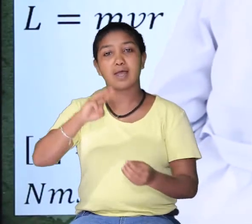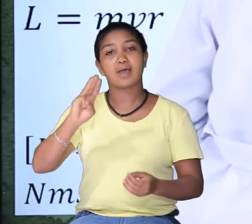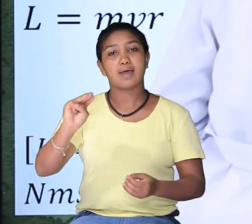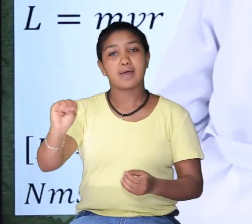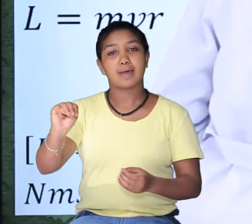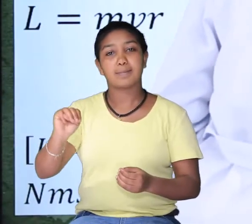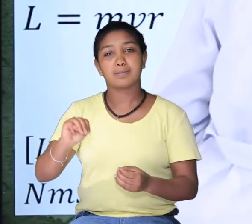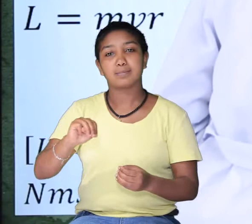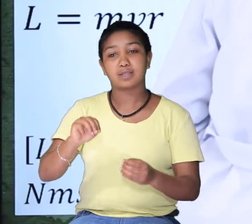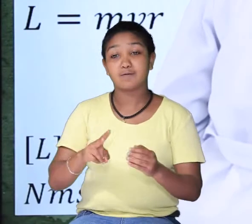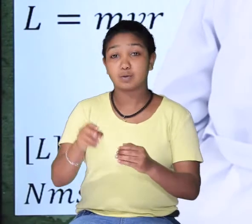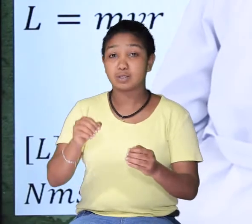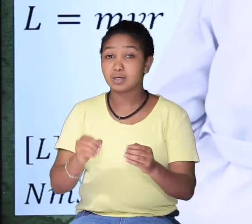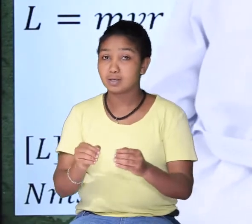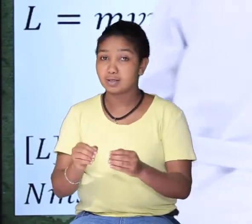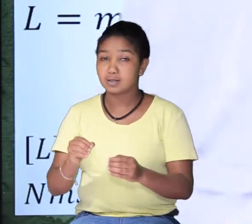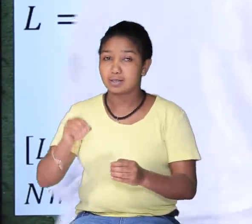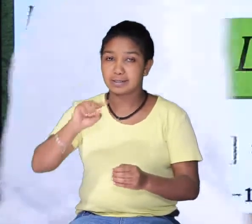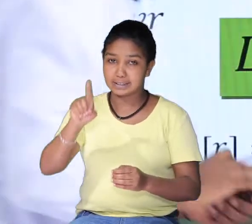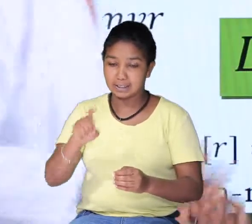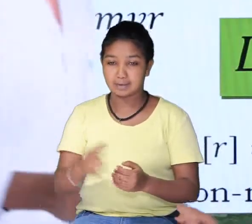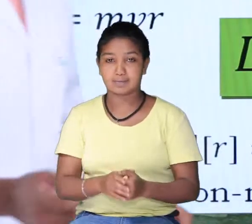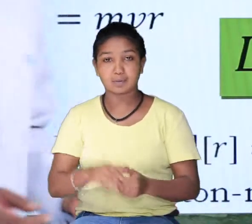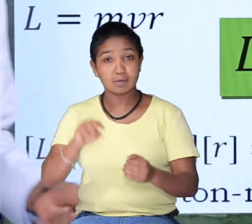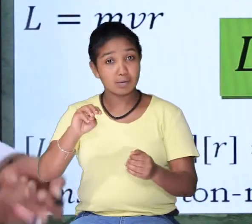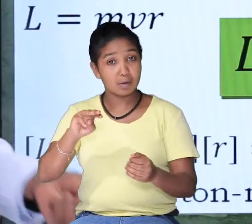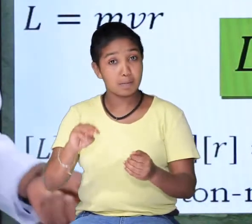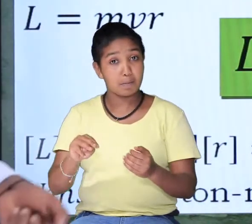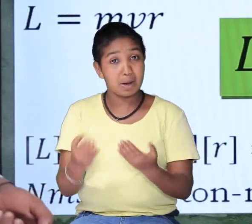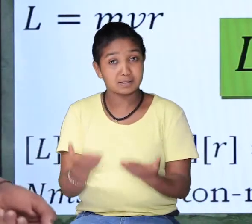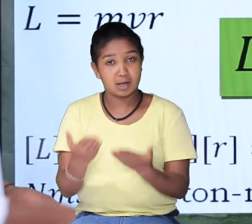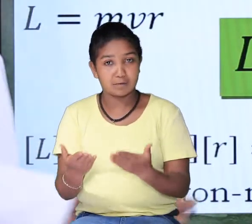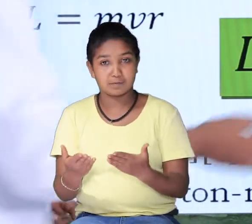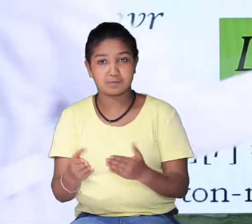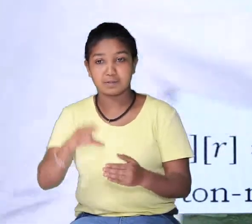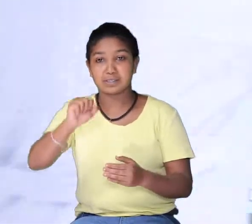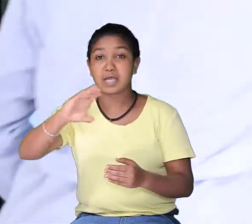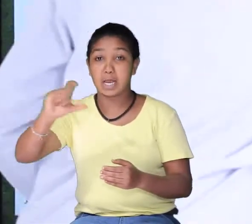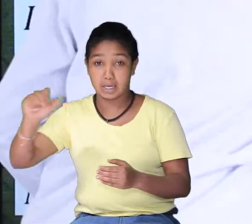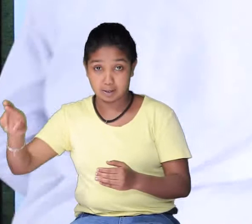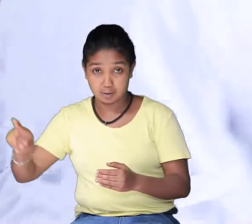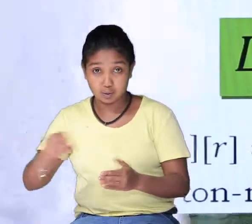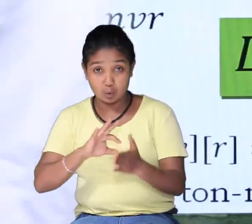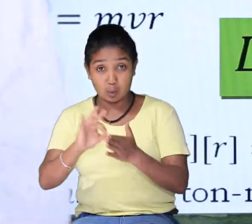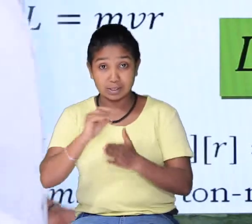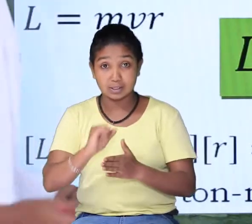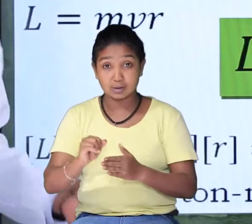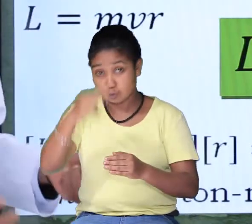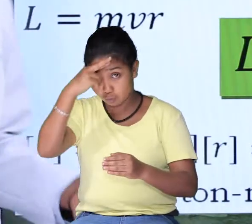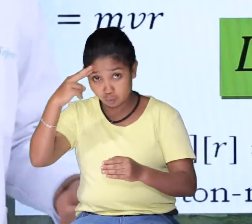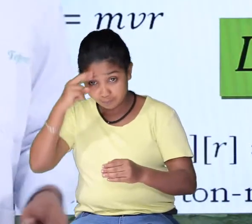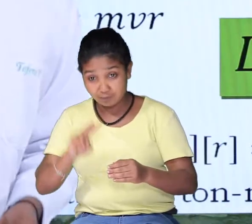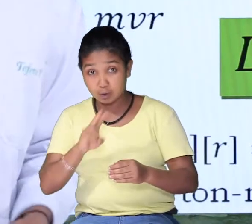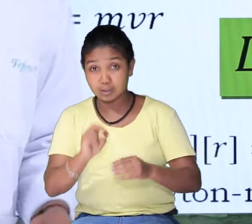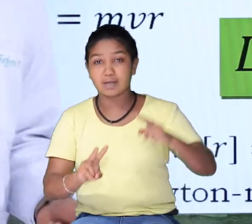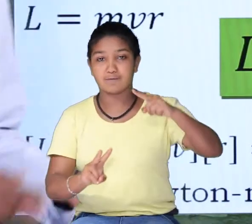m, the velocity along z. Mass has no component since it's a scalar quantity. The only quantity is due to the velocity.